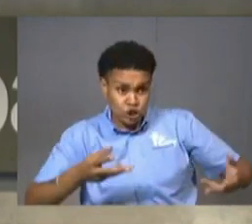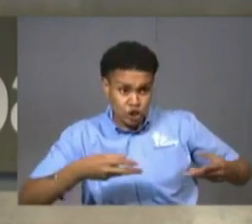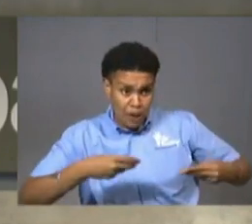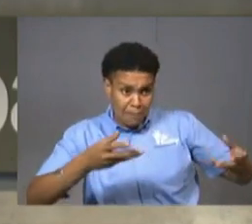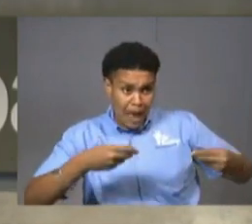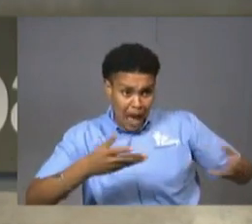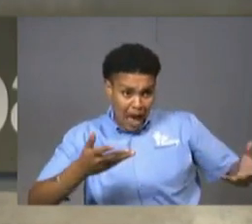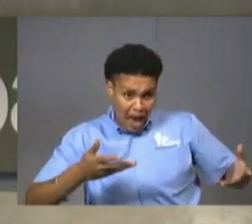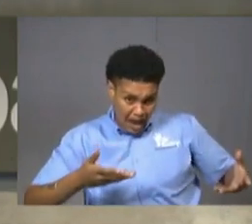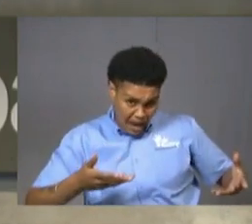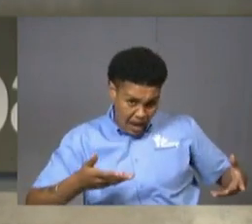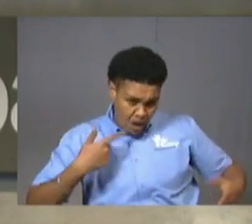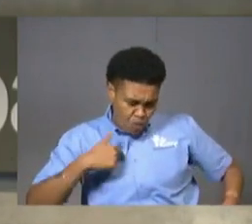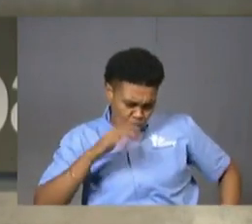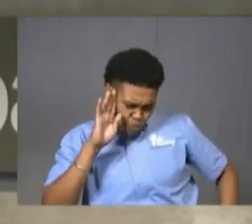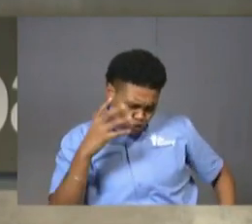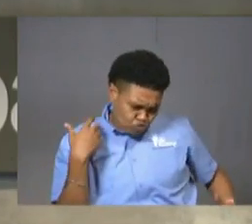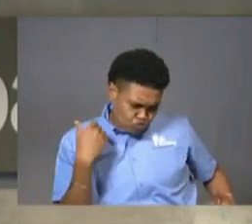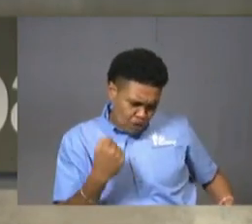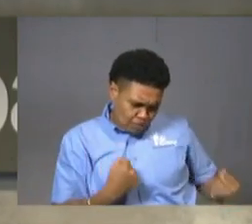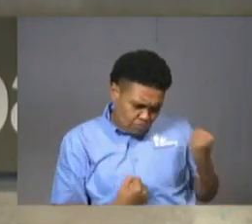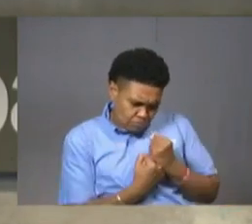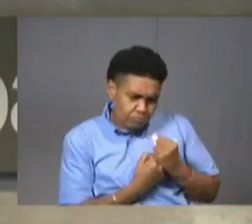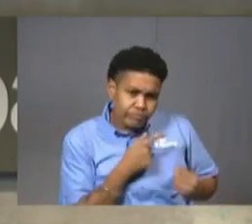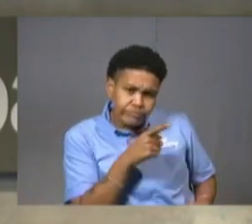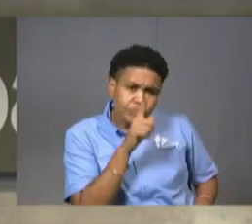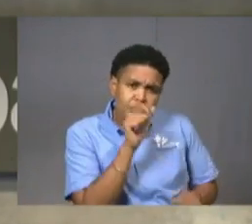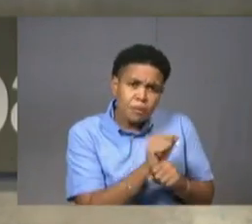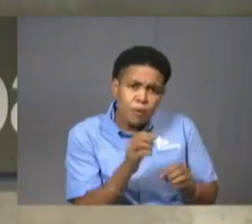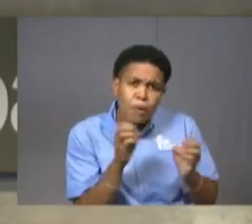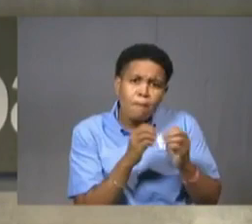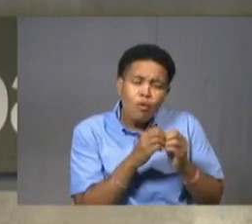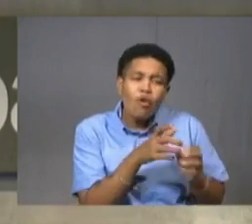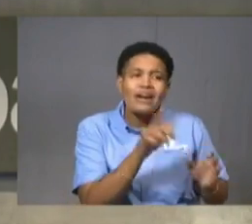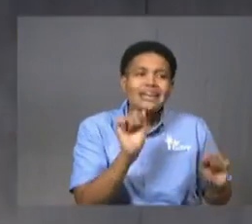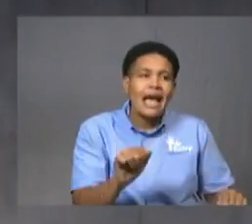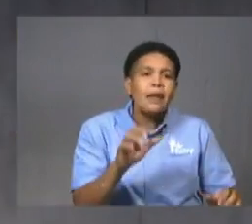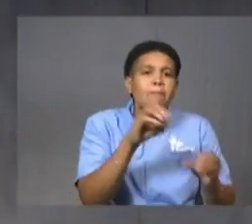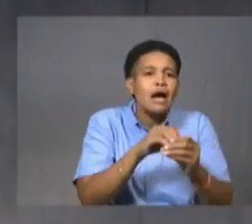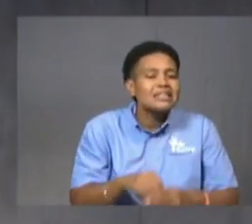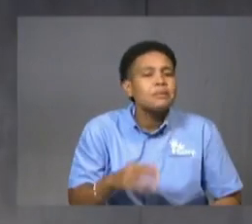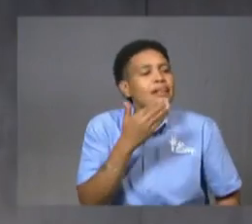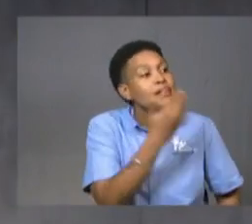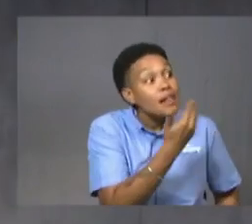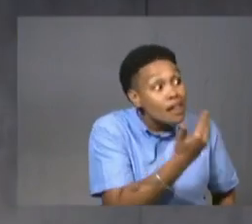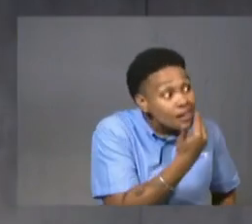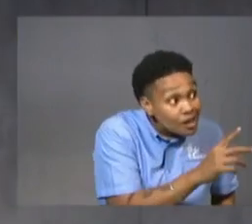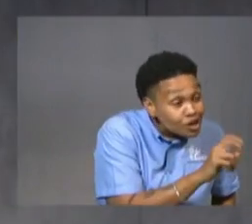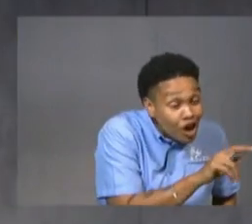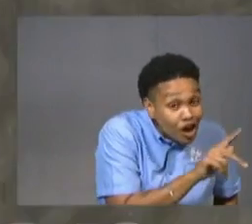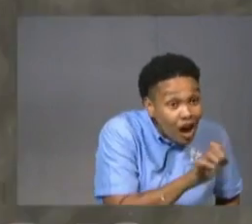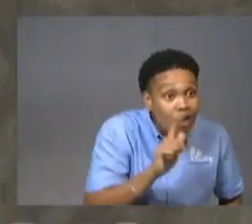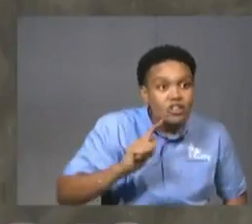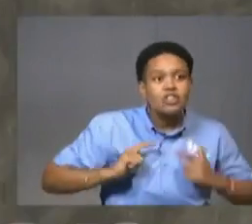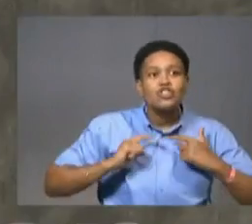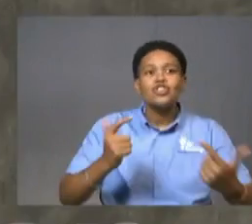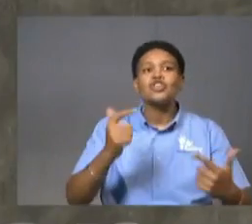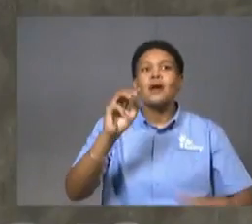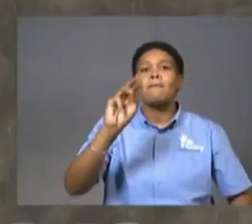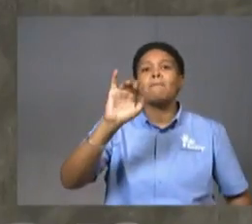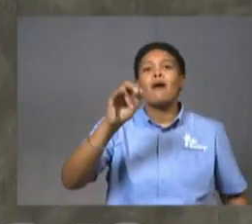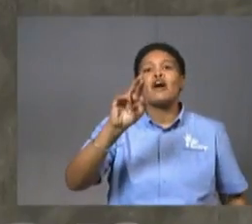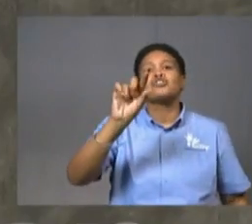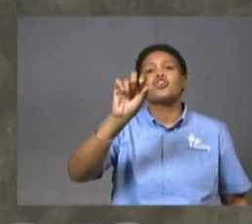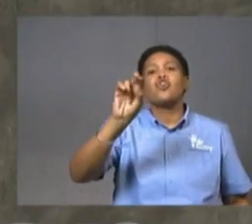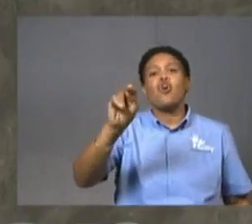domestic supply chain, we will be strengthening, ensuring that more SMEs can participate. Thank you, Dr. Clark. Now to Marjorie Gordon with a question from